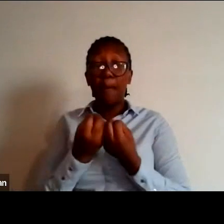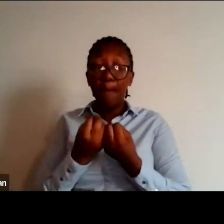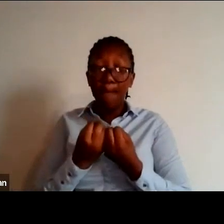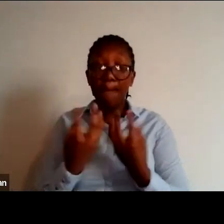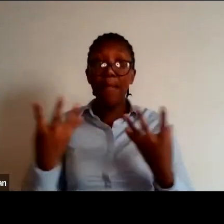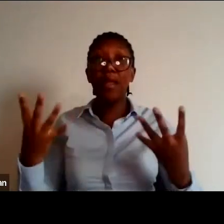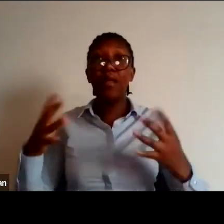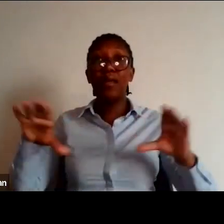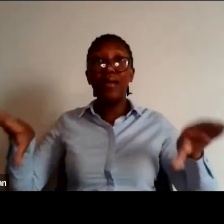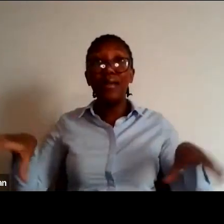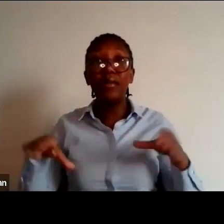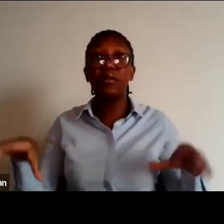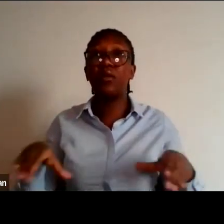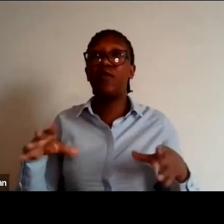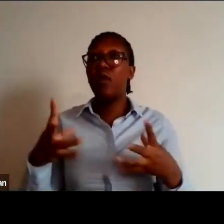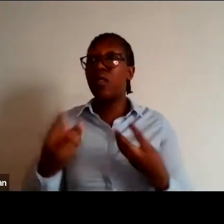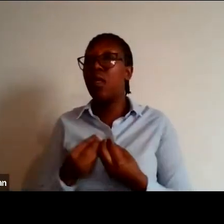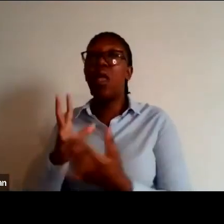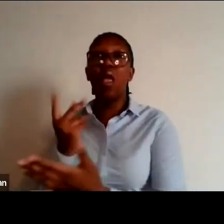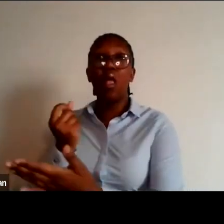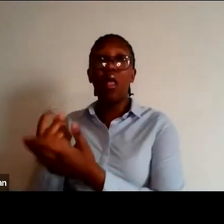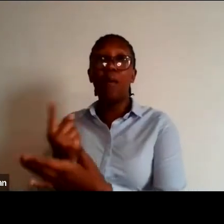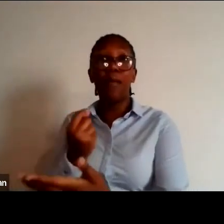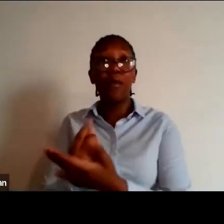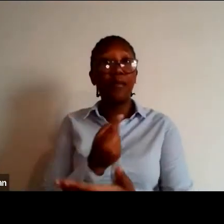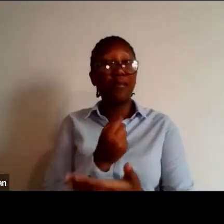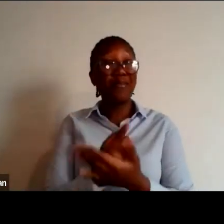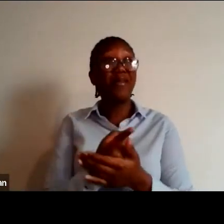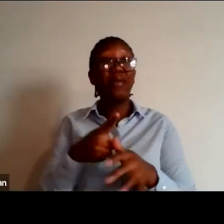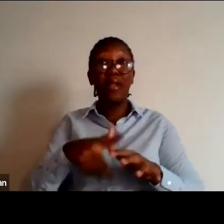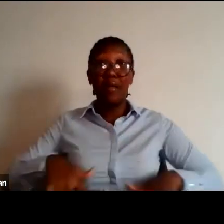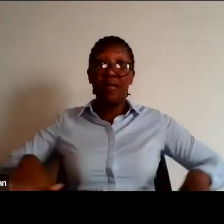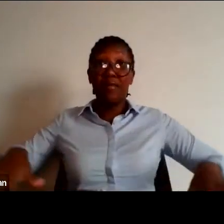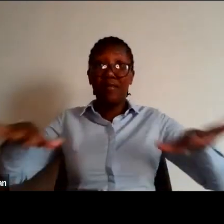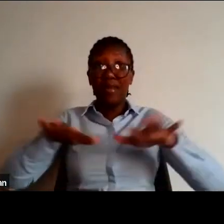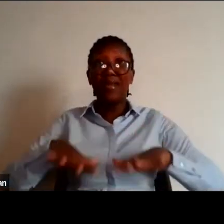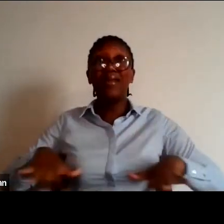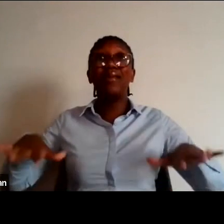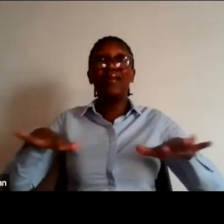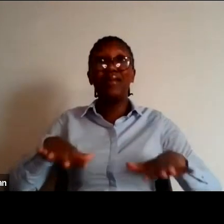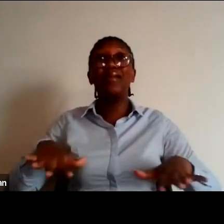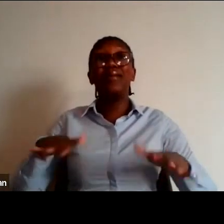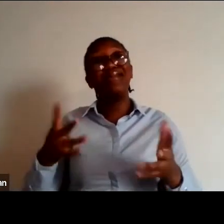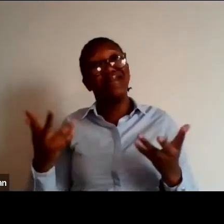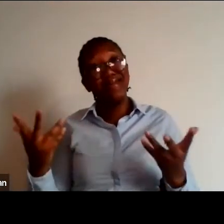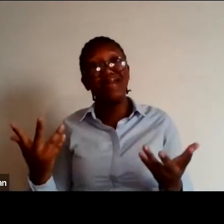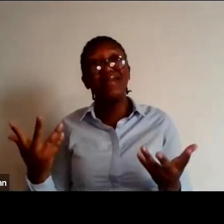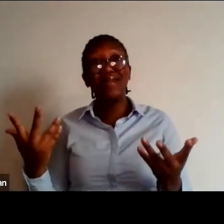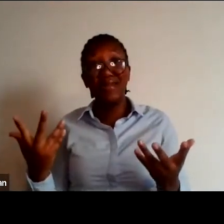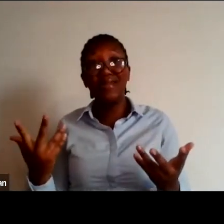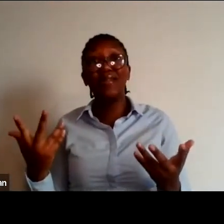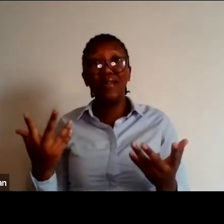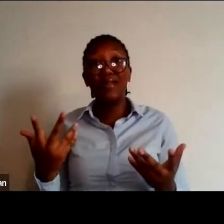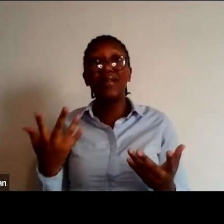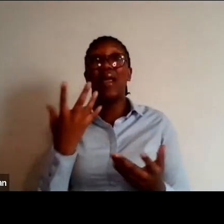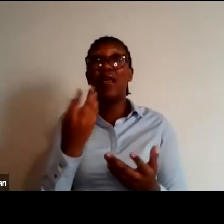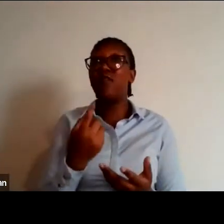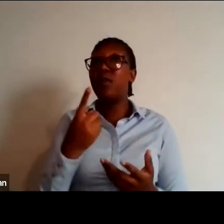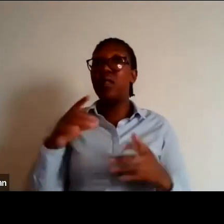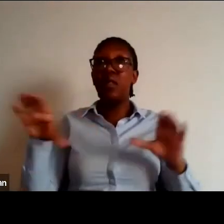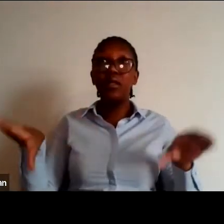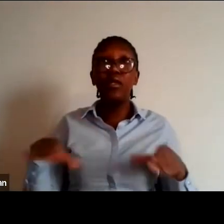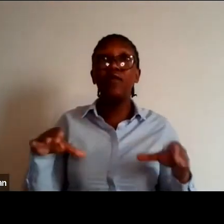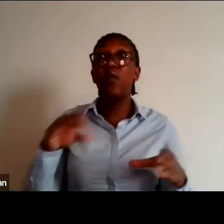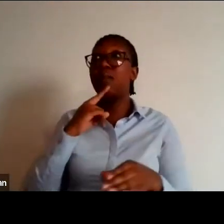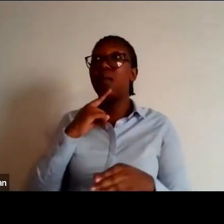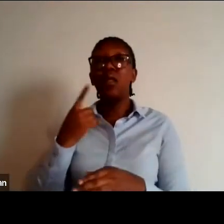are taking place in that particular space actually lend themselves to activities that deny the